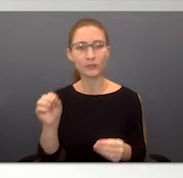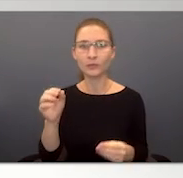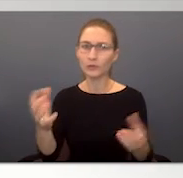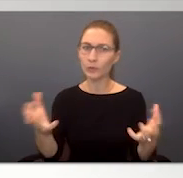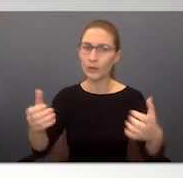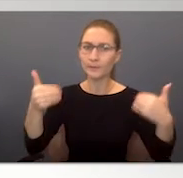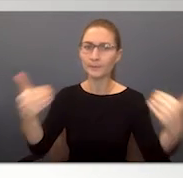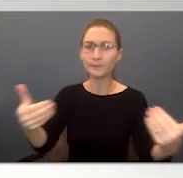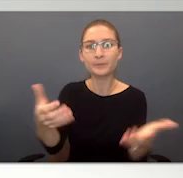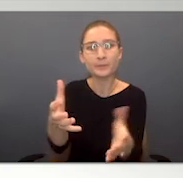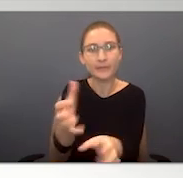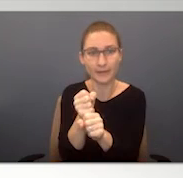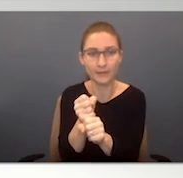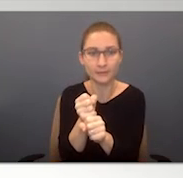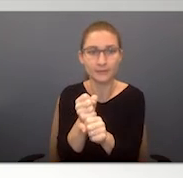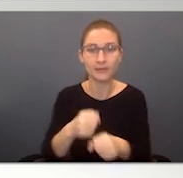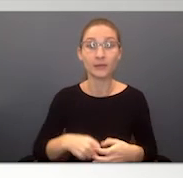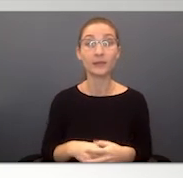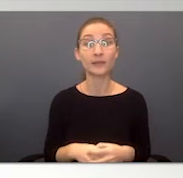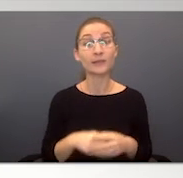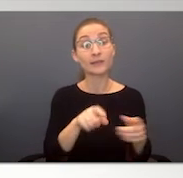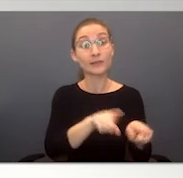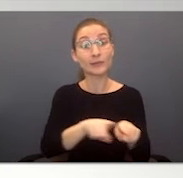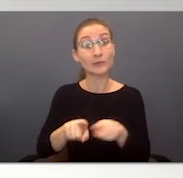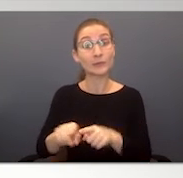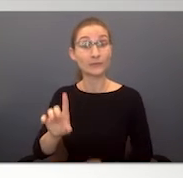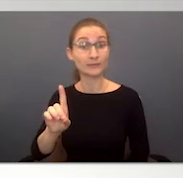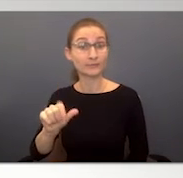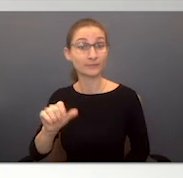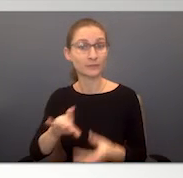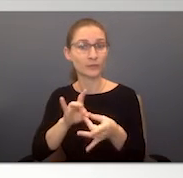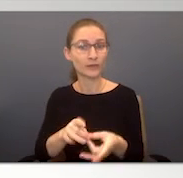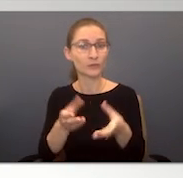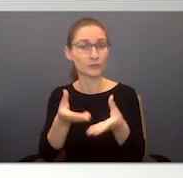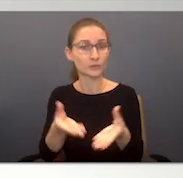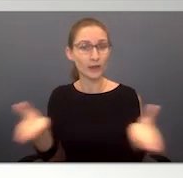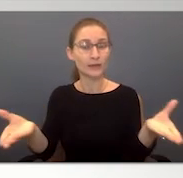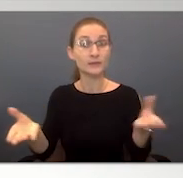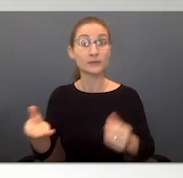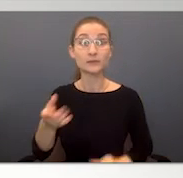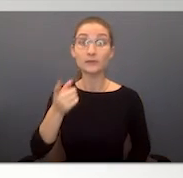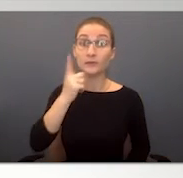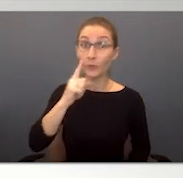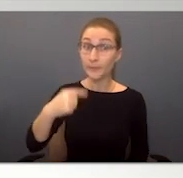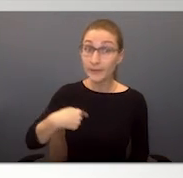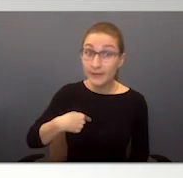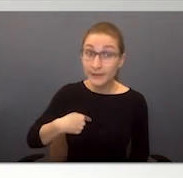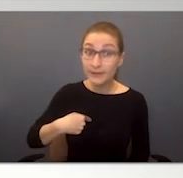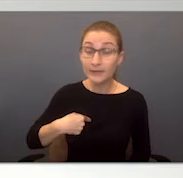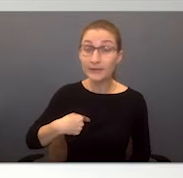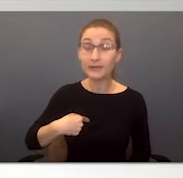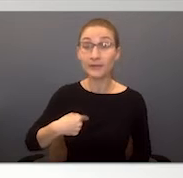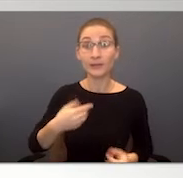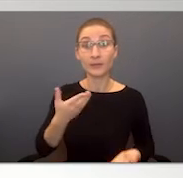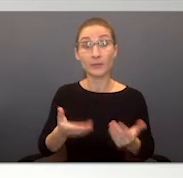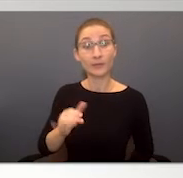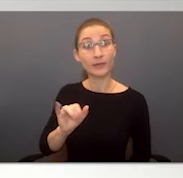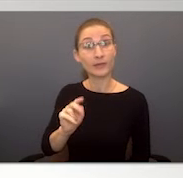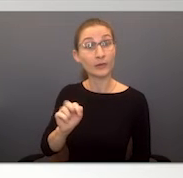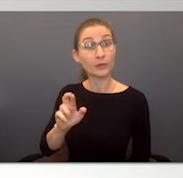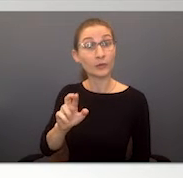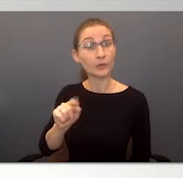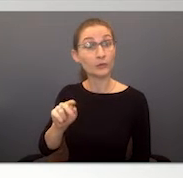inner tube for my manual wheelchair. Have those things available. Somebody passed by my table today and said, what